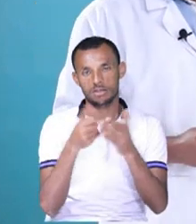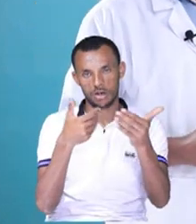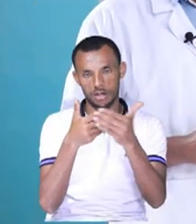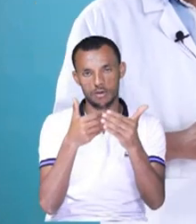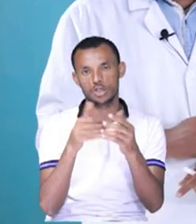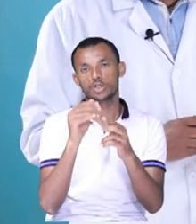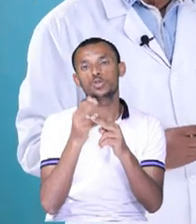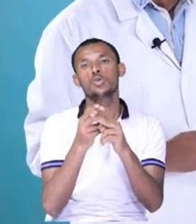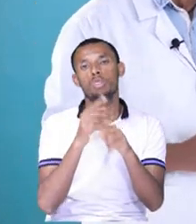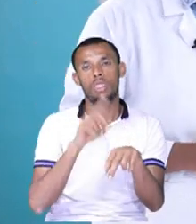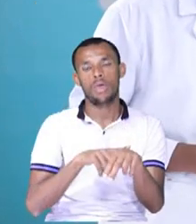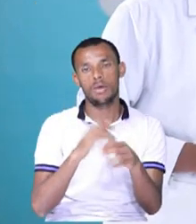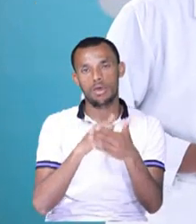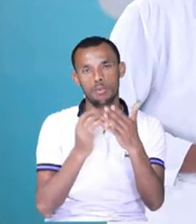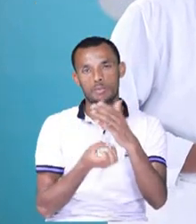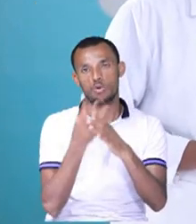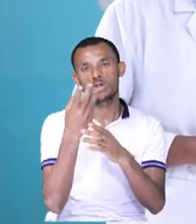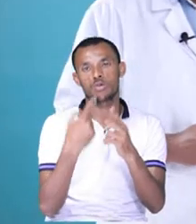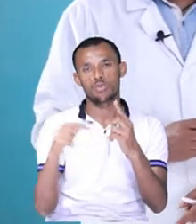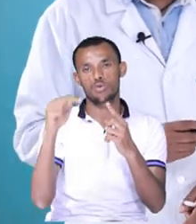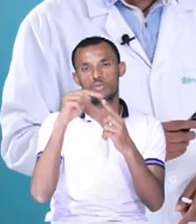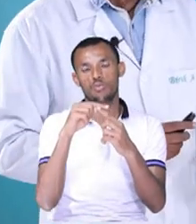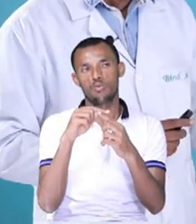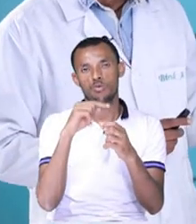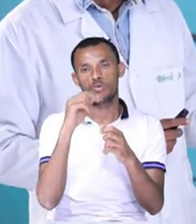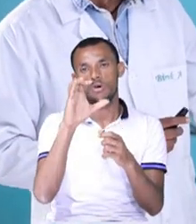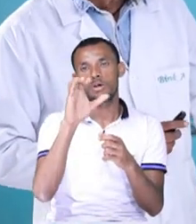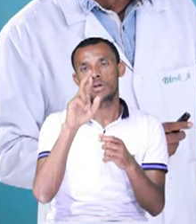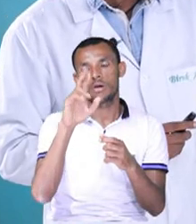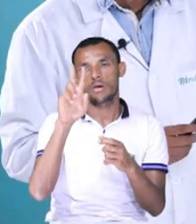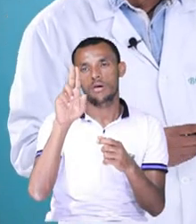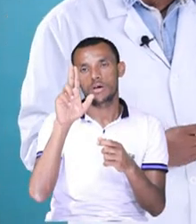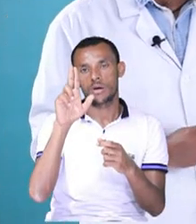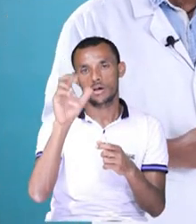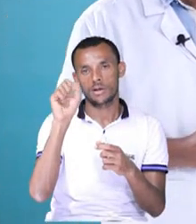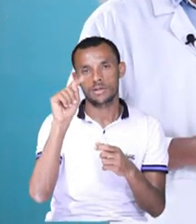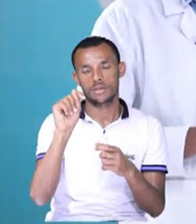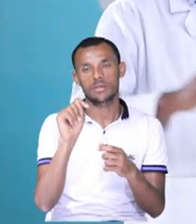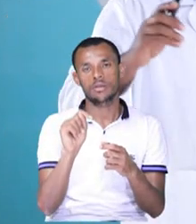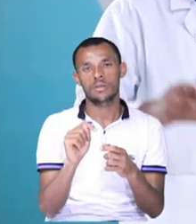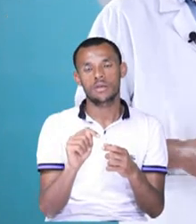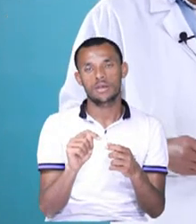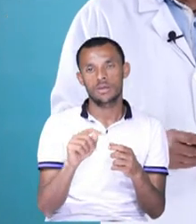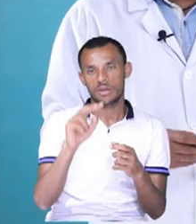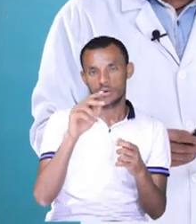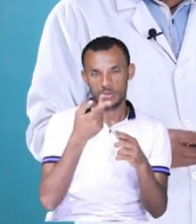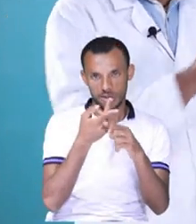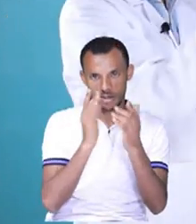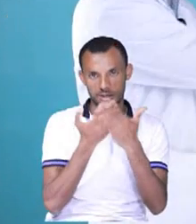Relatively short times. It produces what? Forms rust. But nickel appears to be unchanged in